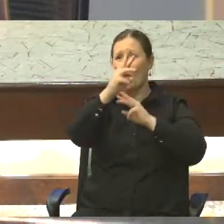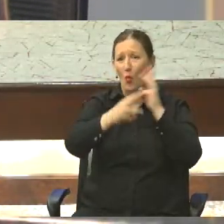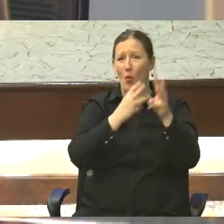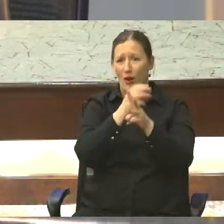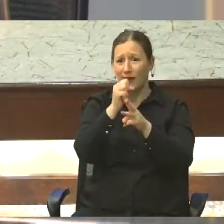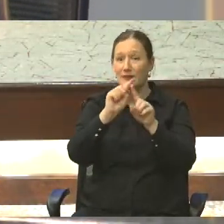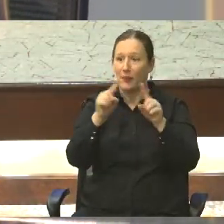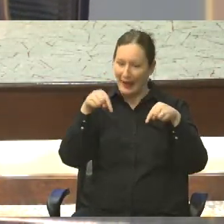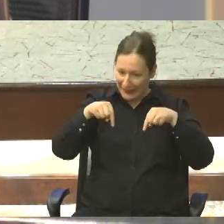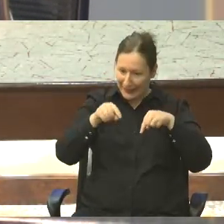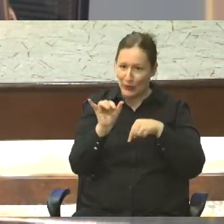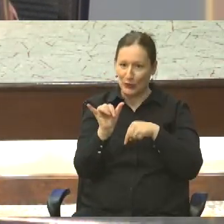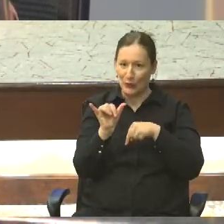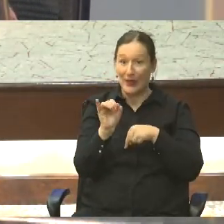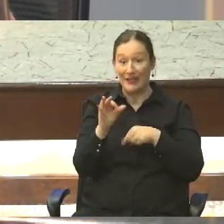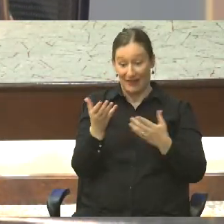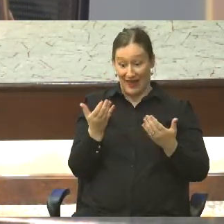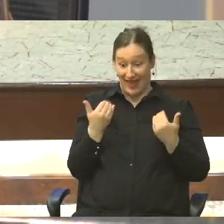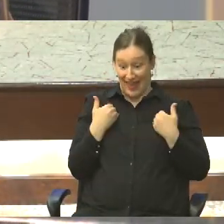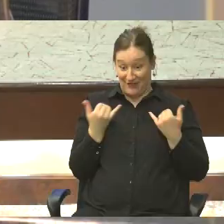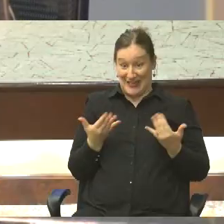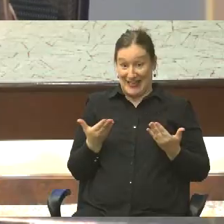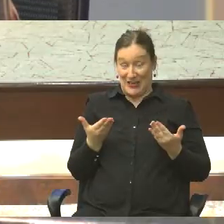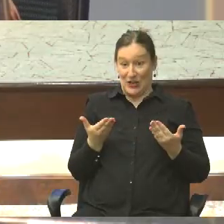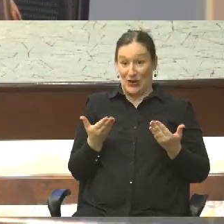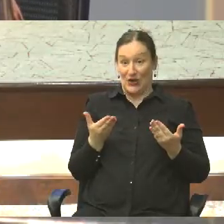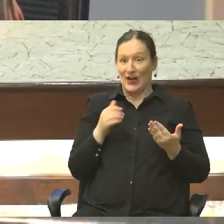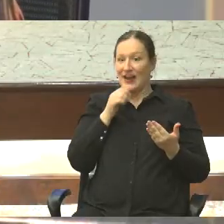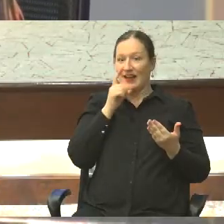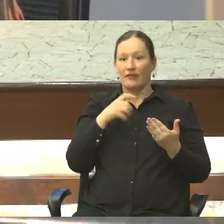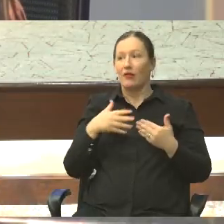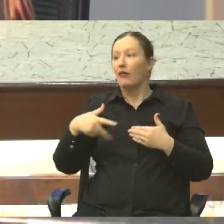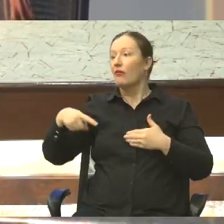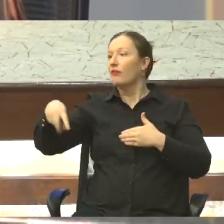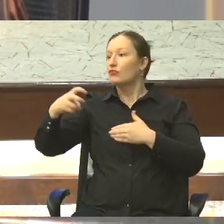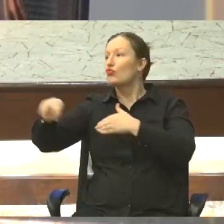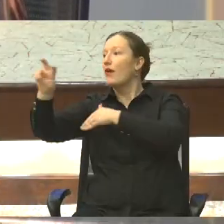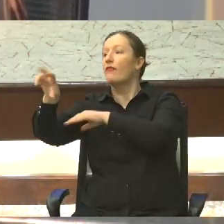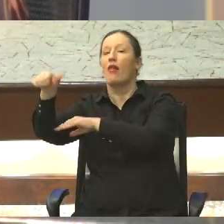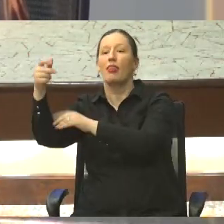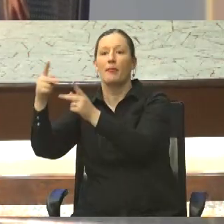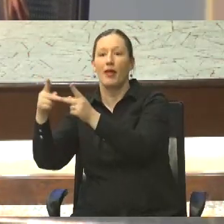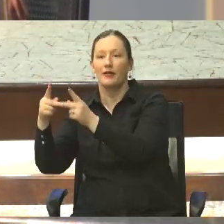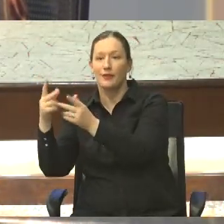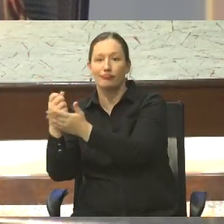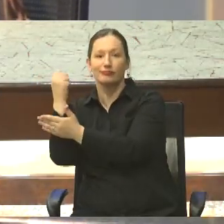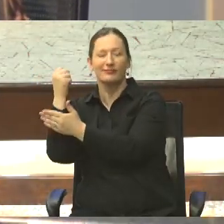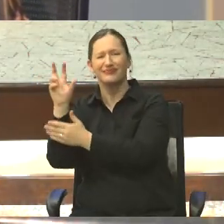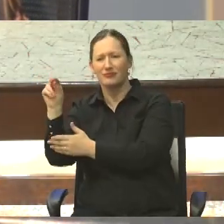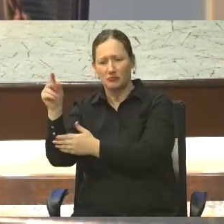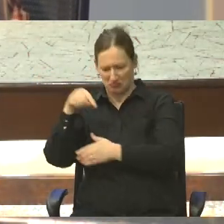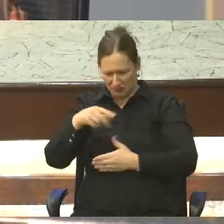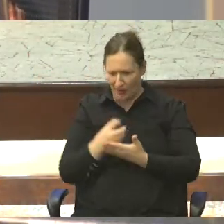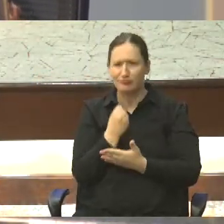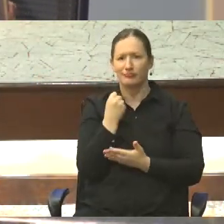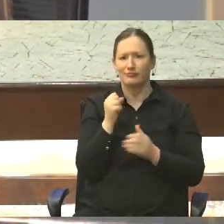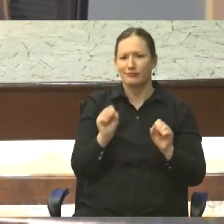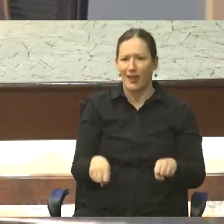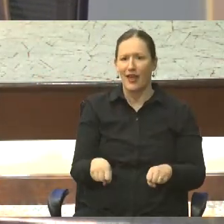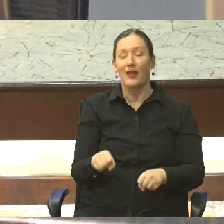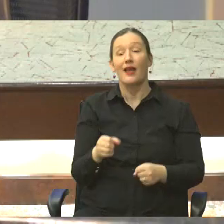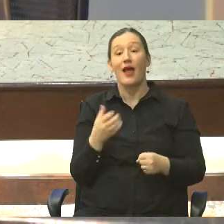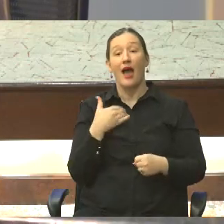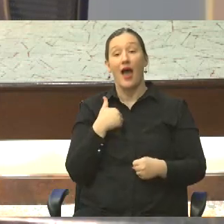if we have it here, then they don't have to leave to get it. And I think that's one of the most important things to me. I'm appreciative of